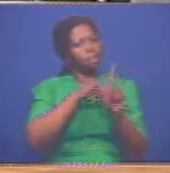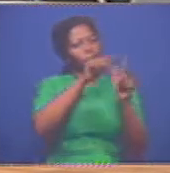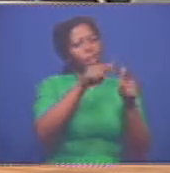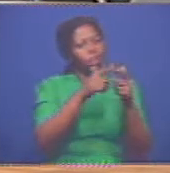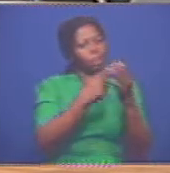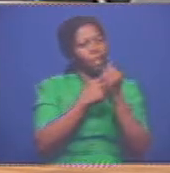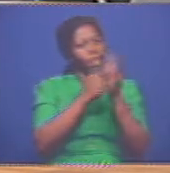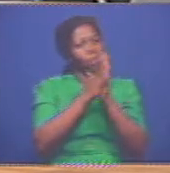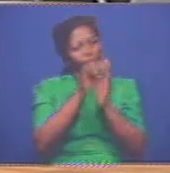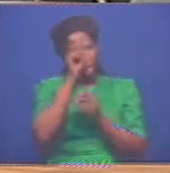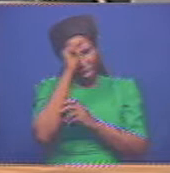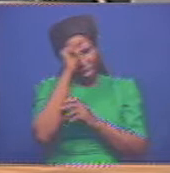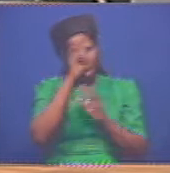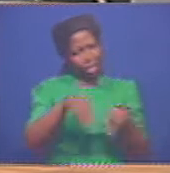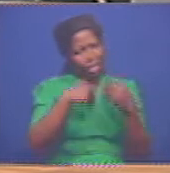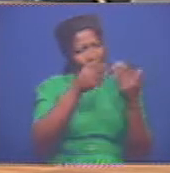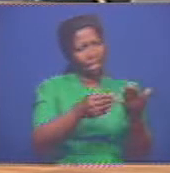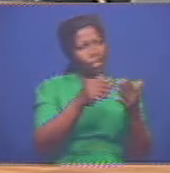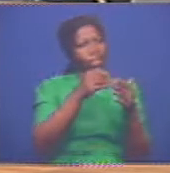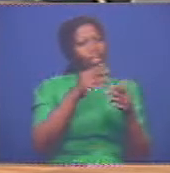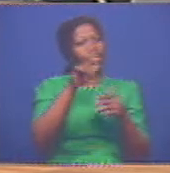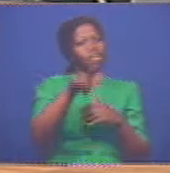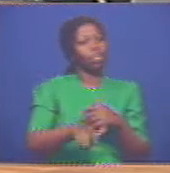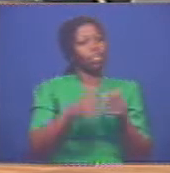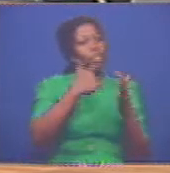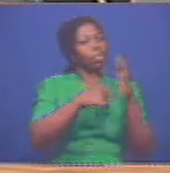the government in the delivery of affordable houses?